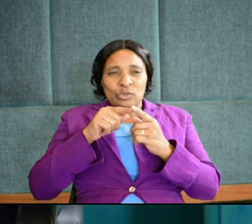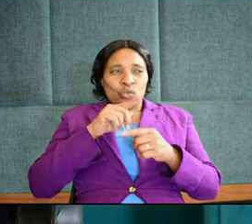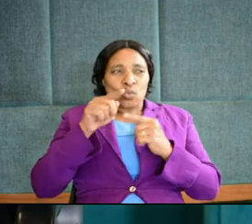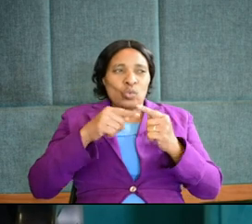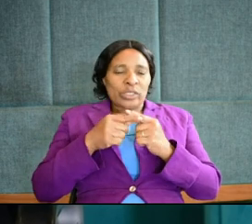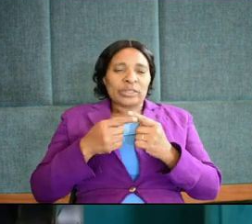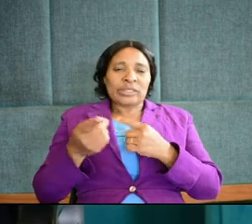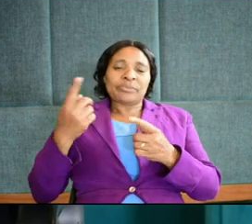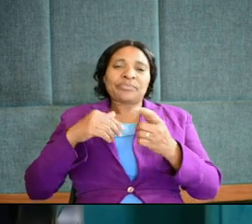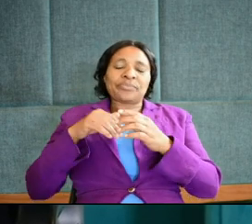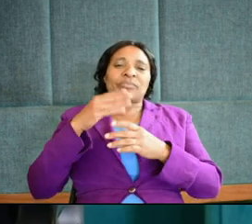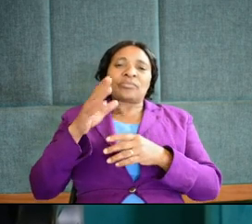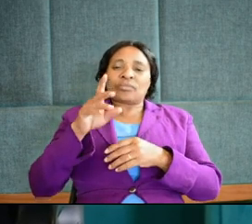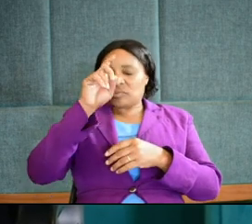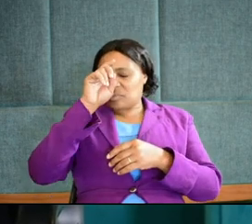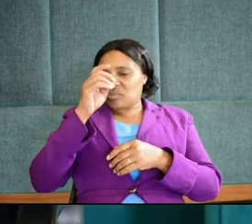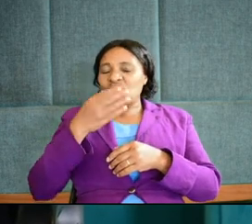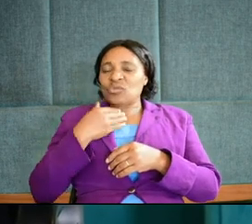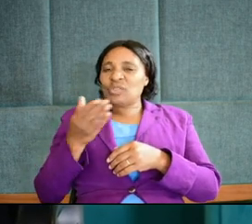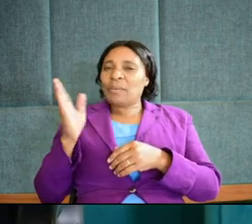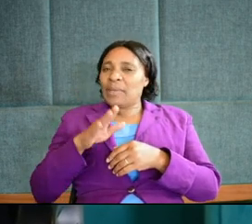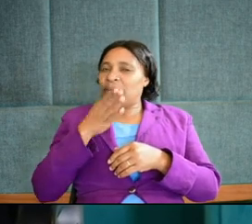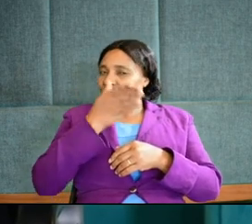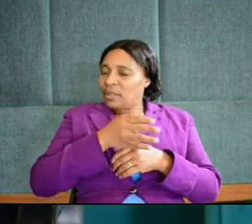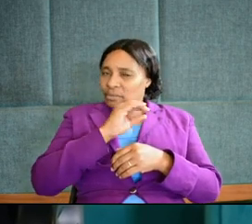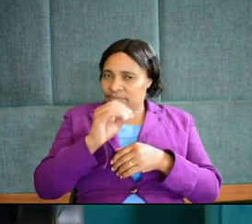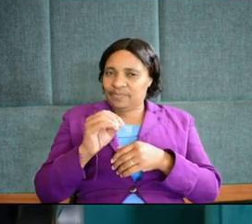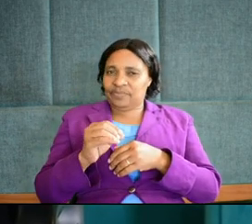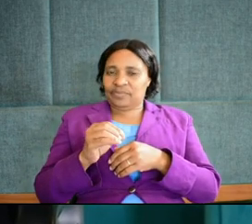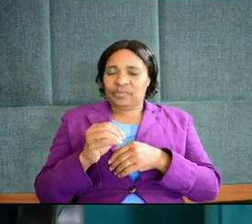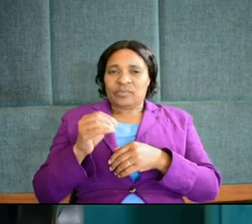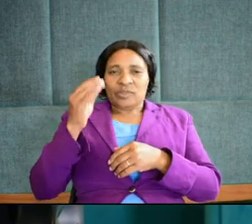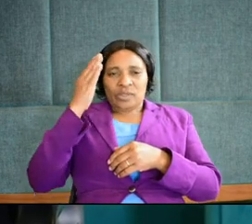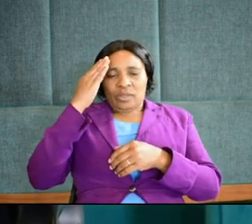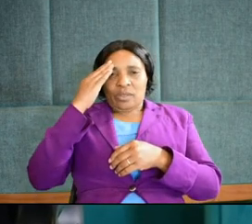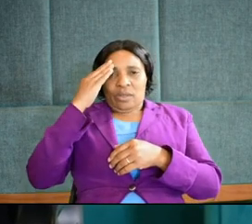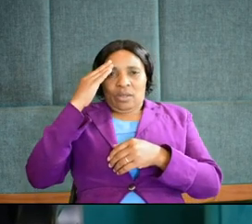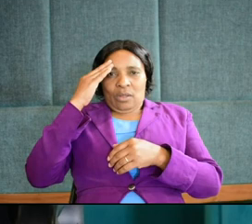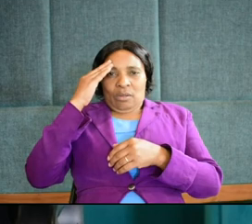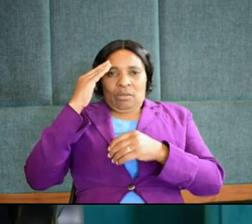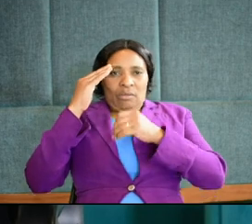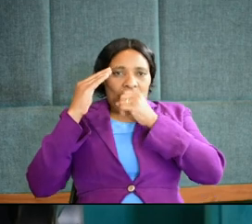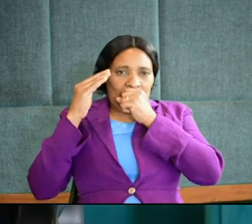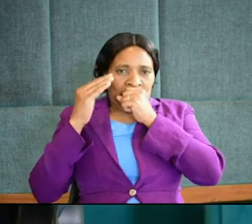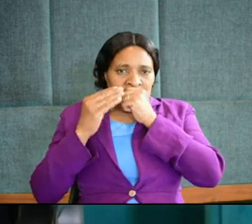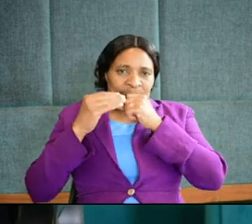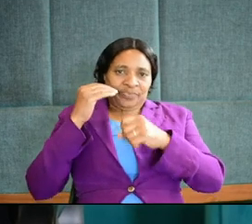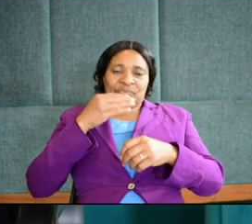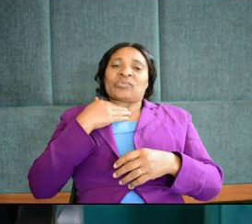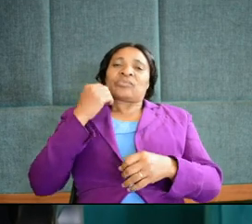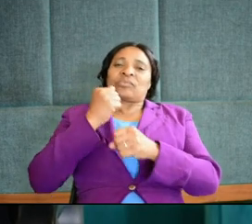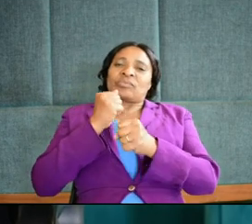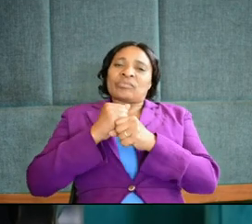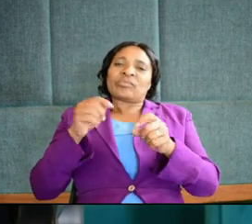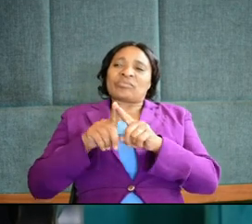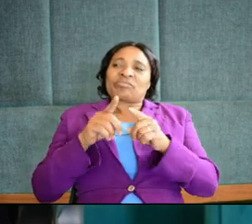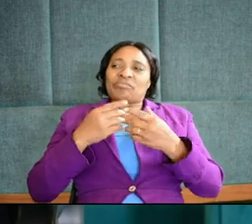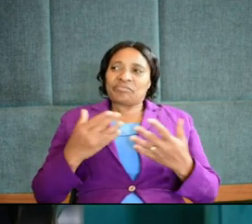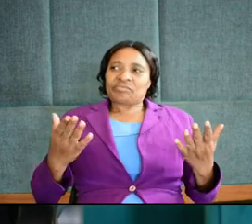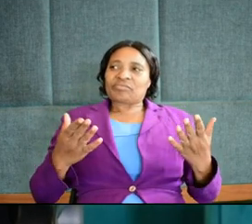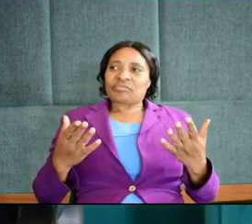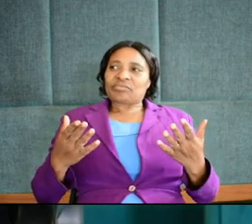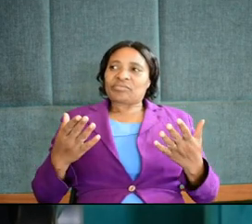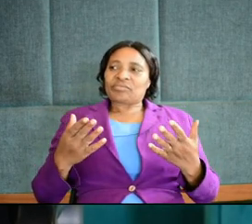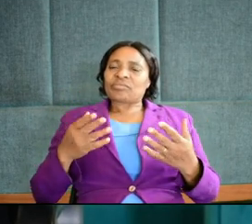of Egypt, they did not want to go back there. You know, we tend to do the same thing. When we think where we are coming from